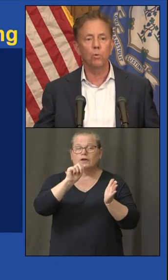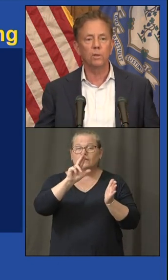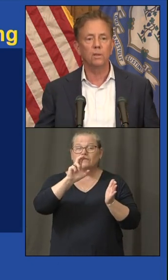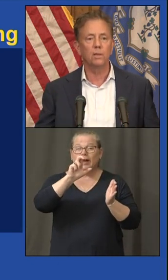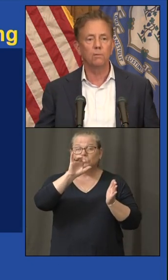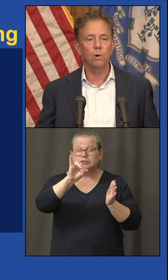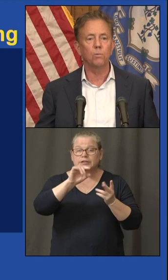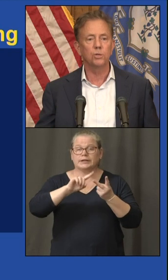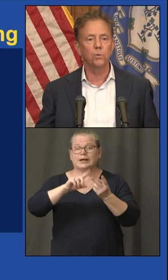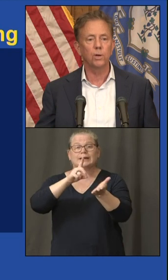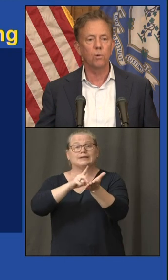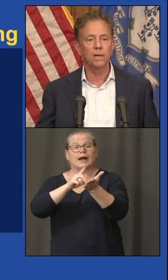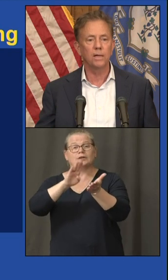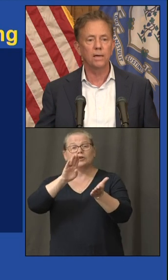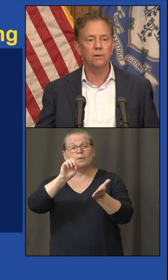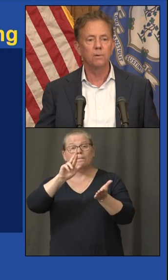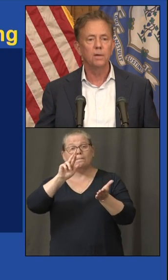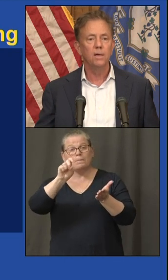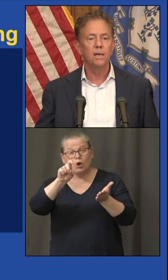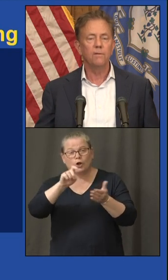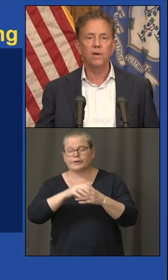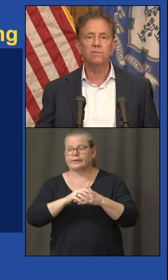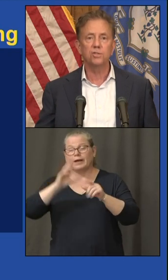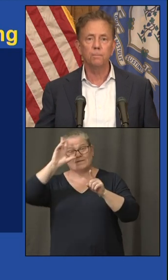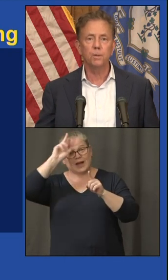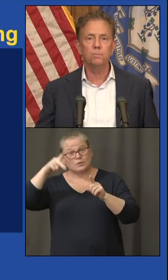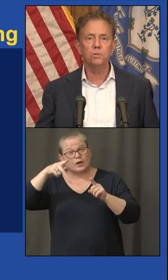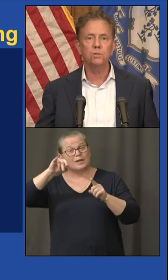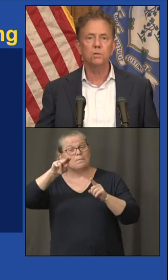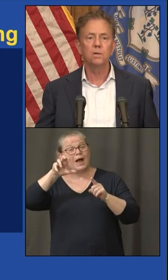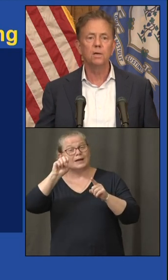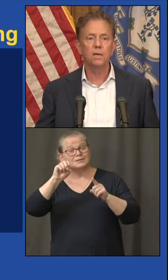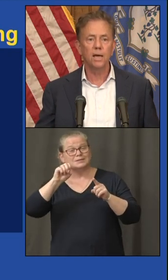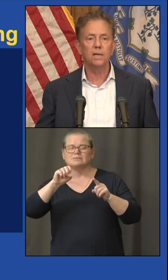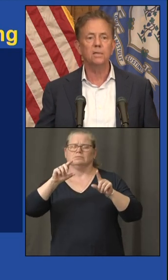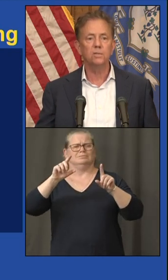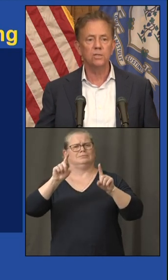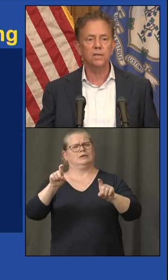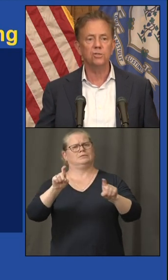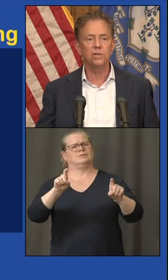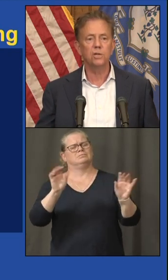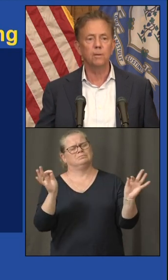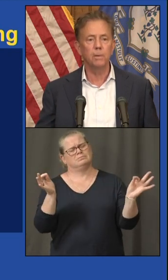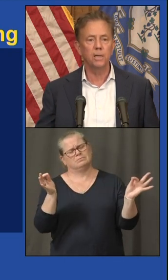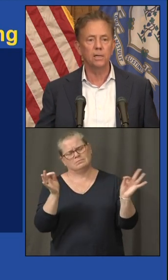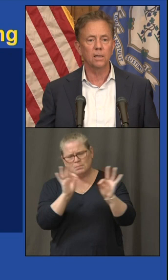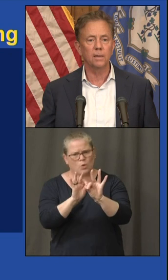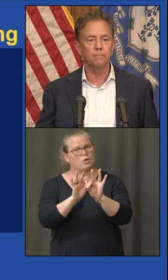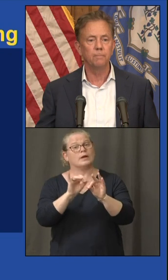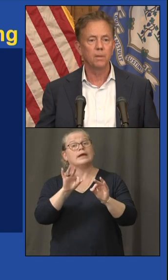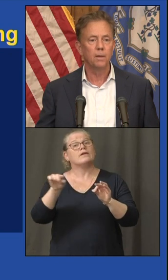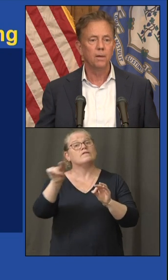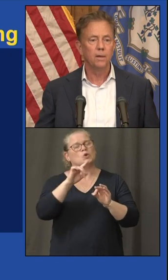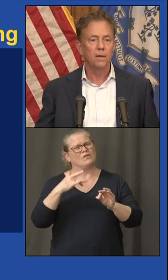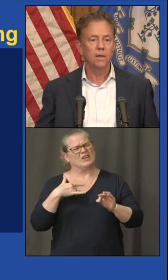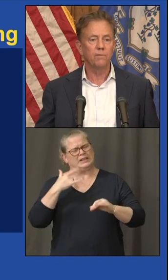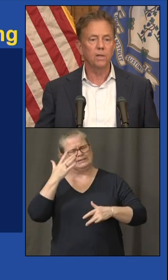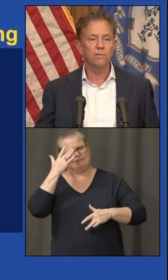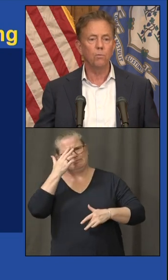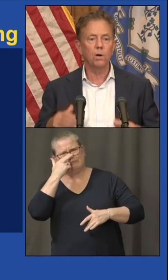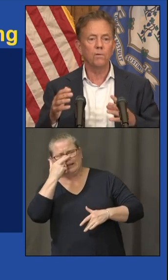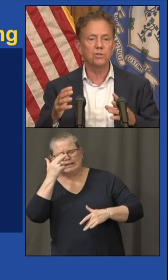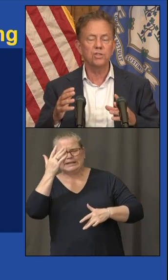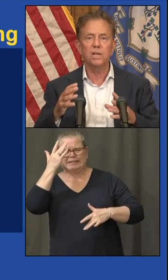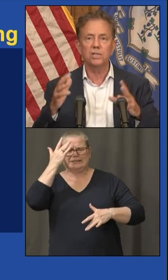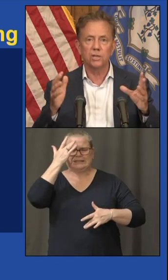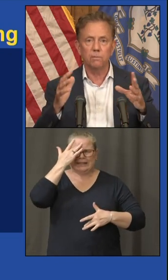more important than what we're doing right now. If you have symptoms, get tested immediately. If you live